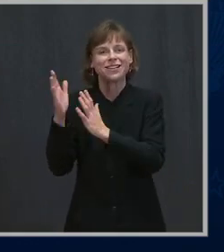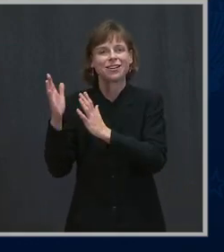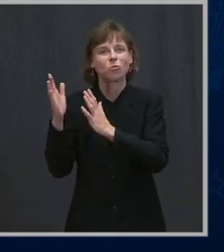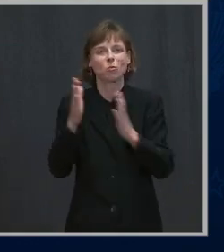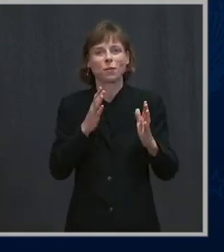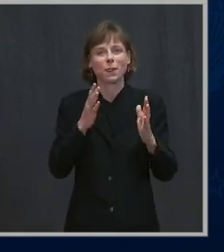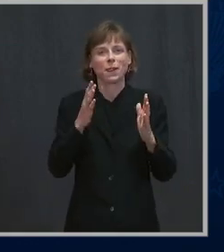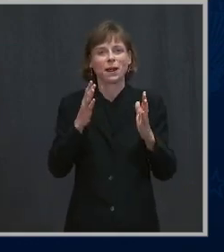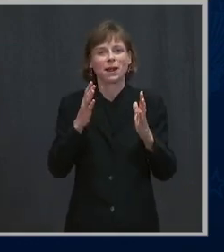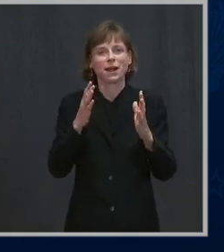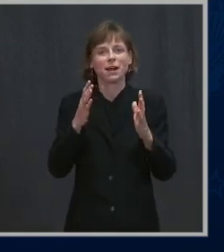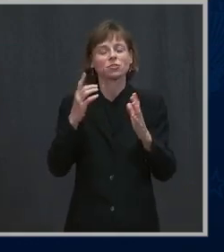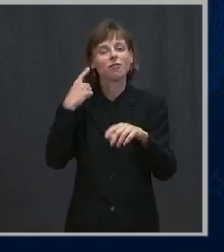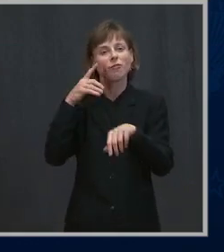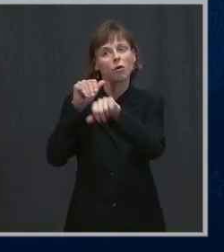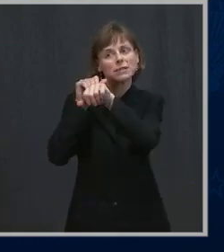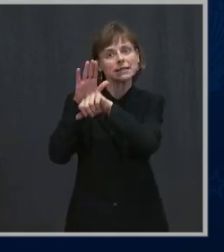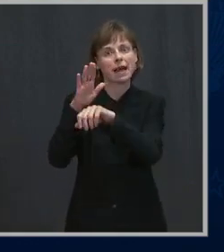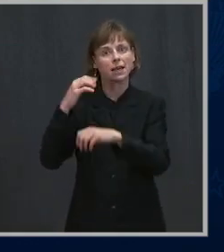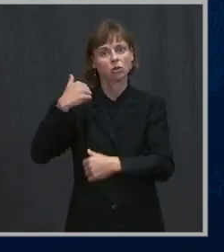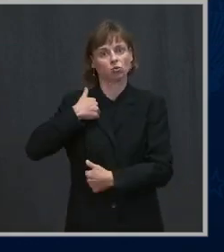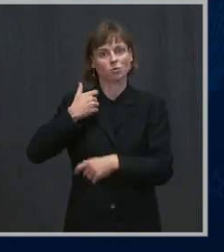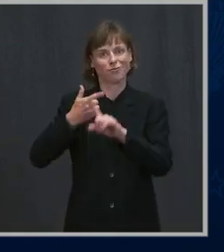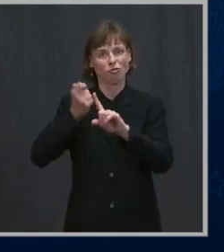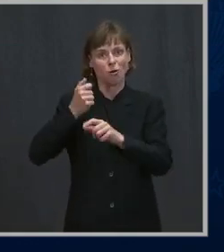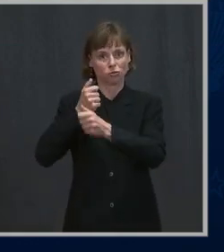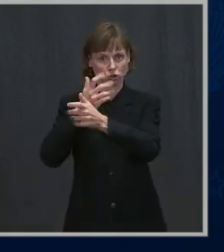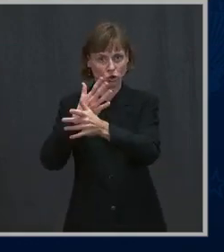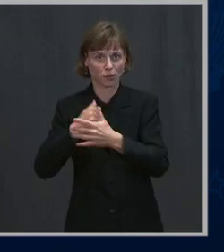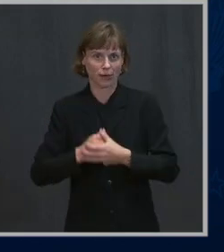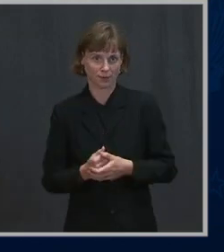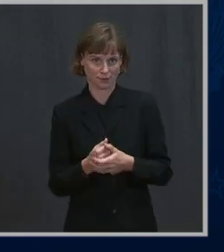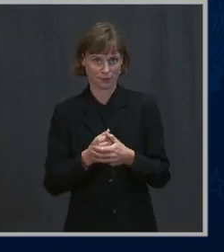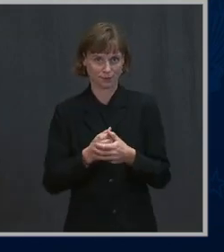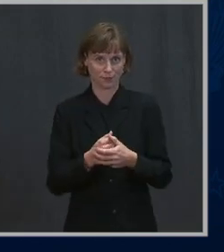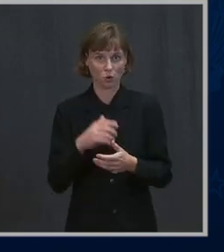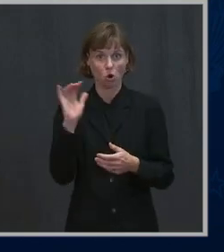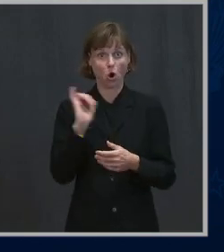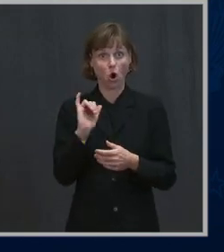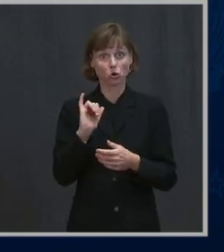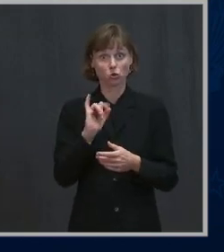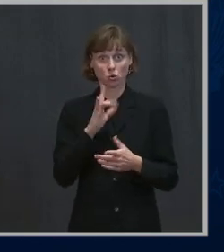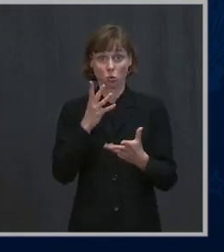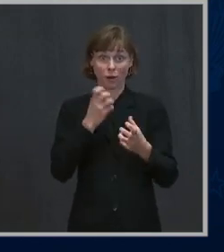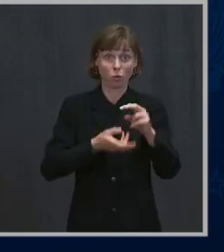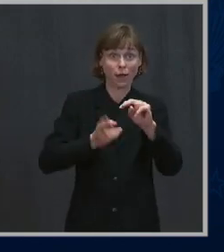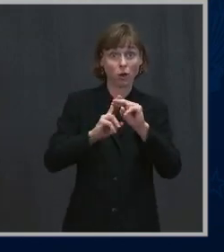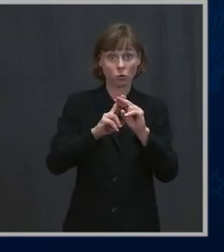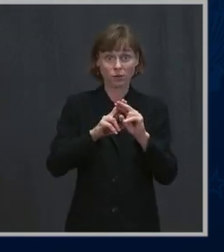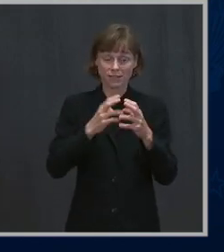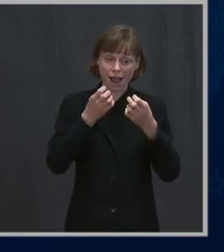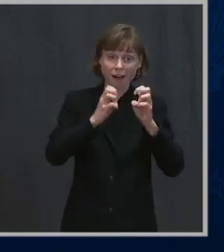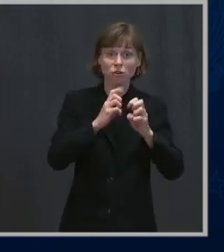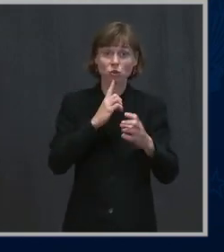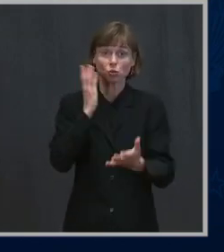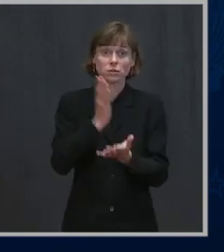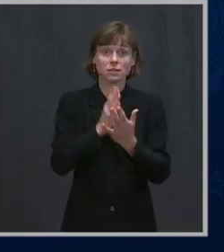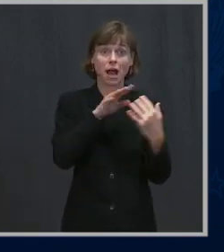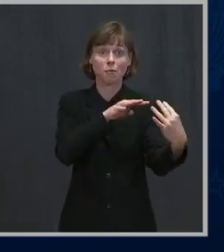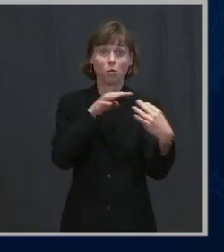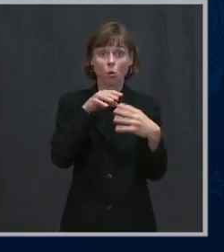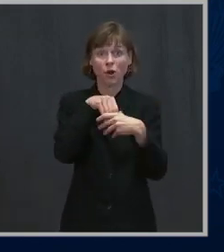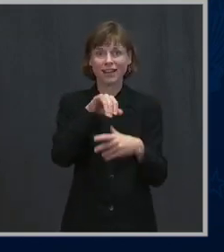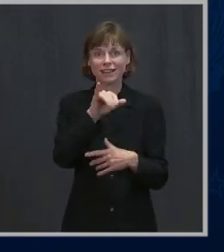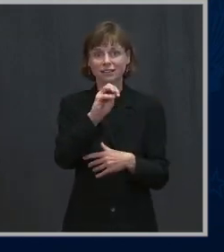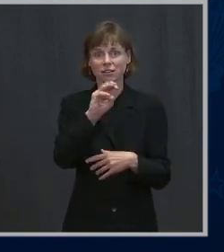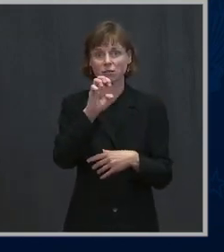germany we're also stepping up our diplomacy to end the war in yemen a war which has created humanitarian and